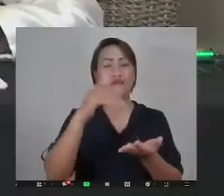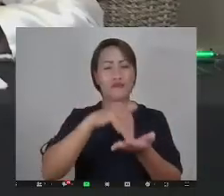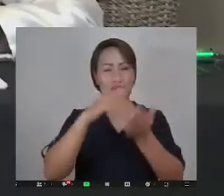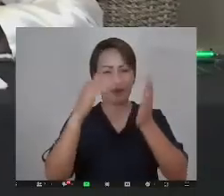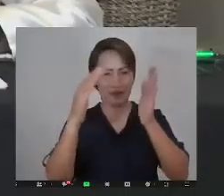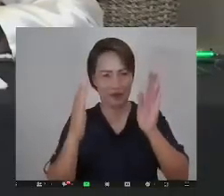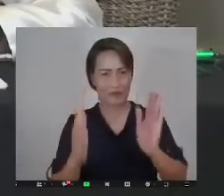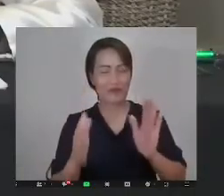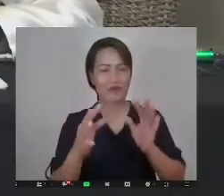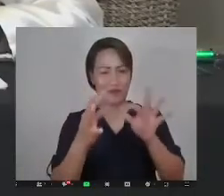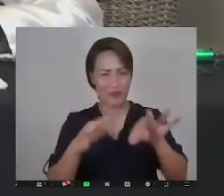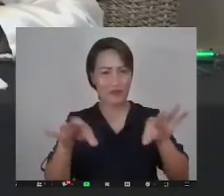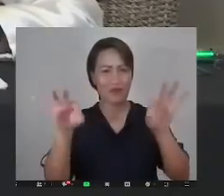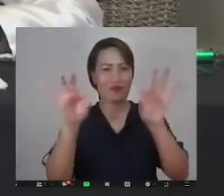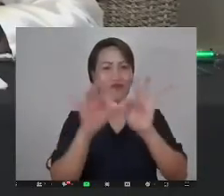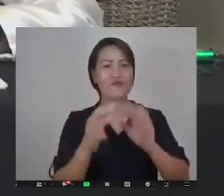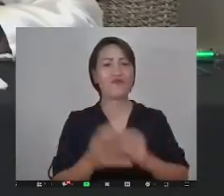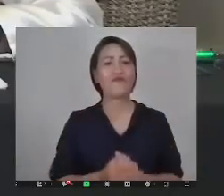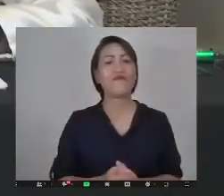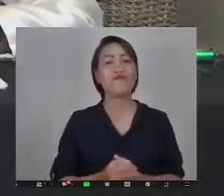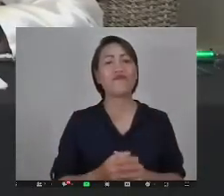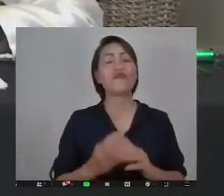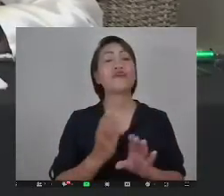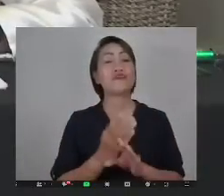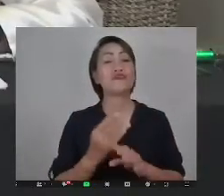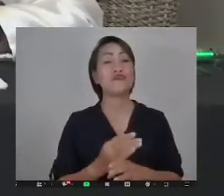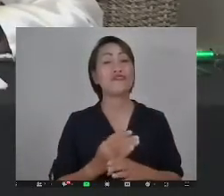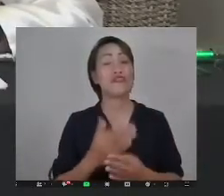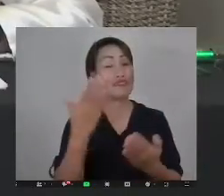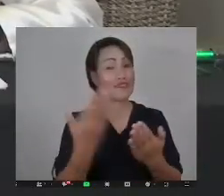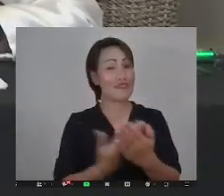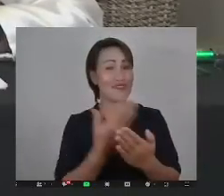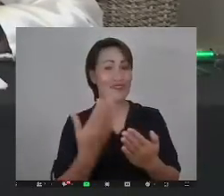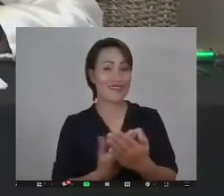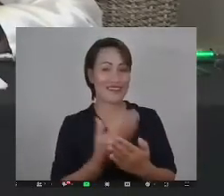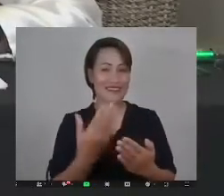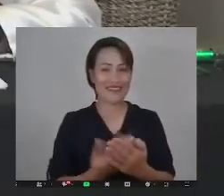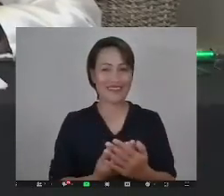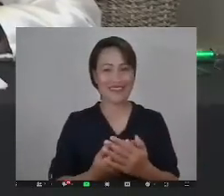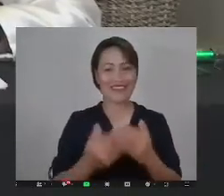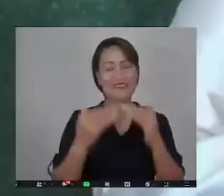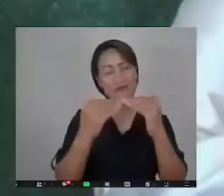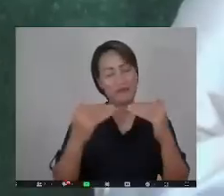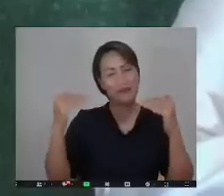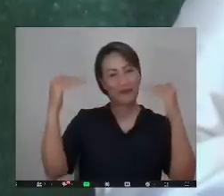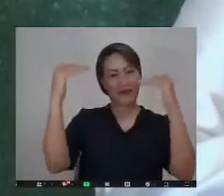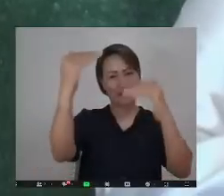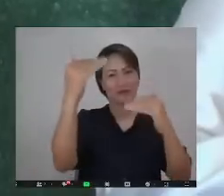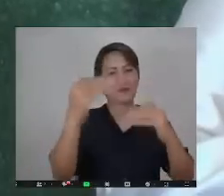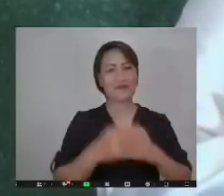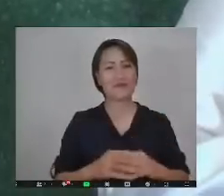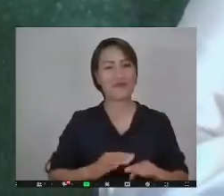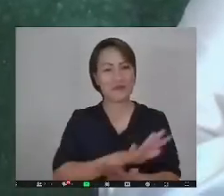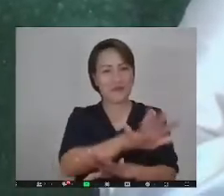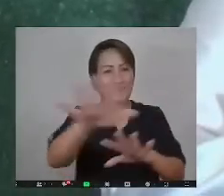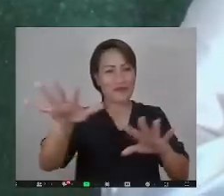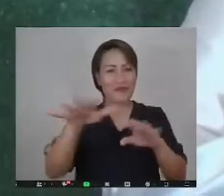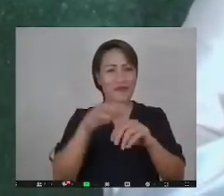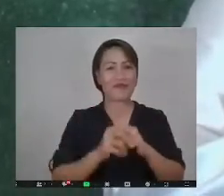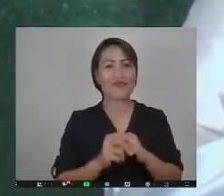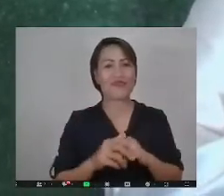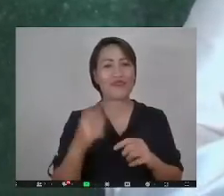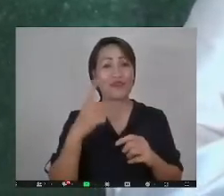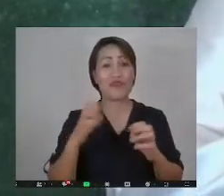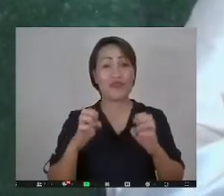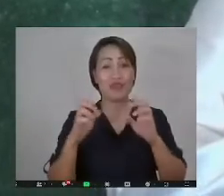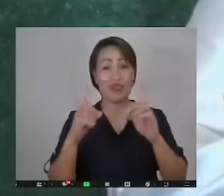of fortitude, creativity, and innovation as we expand our horizon towards an invigorated STEM education. This